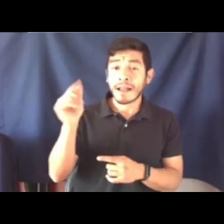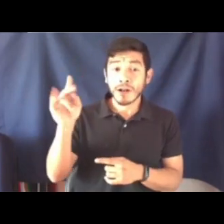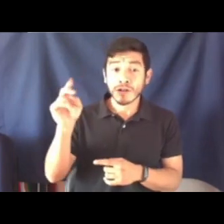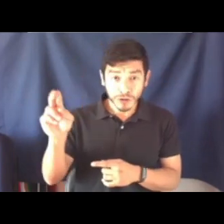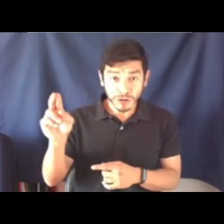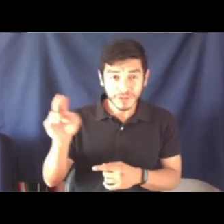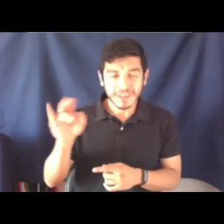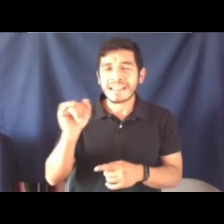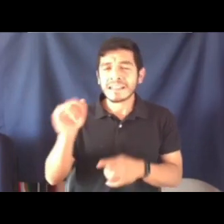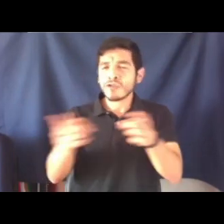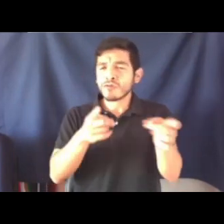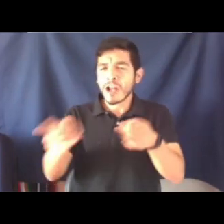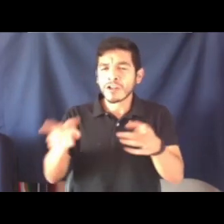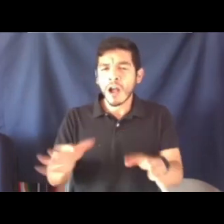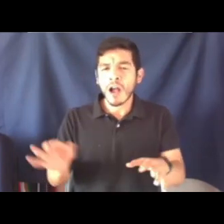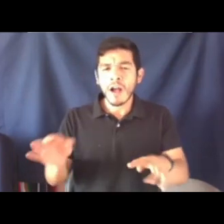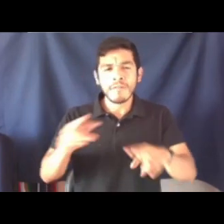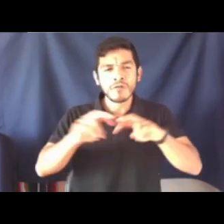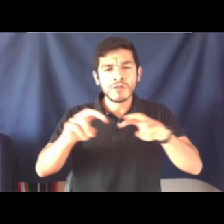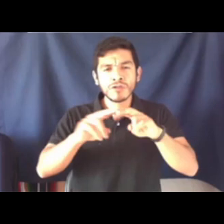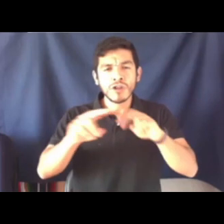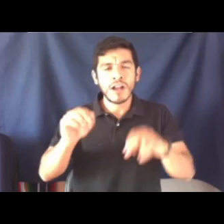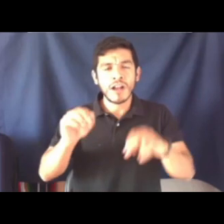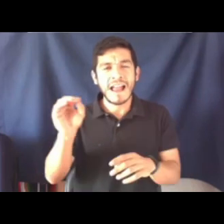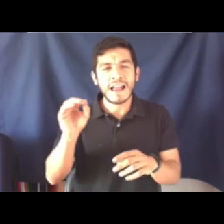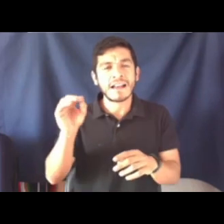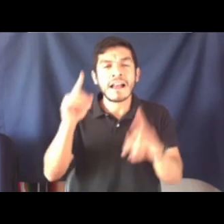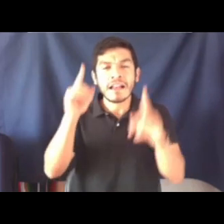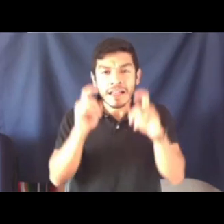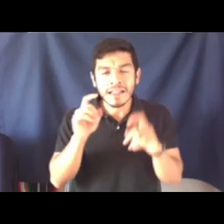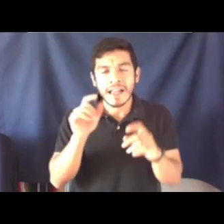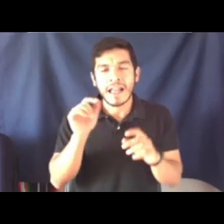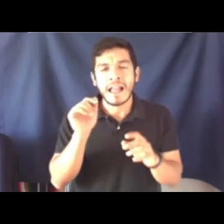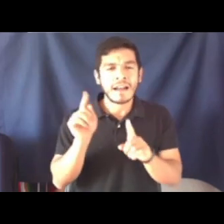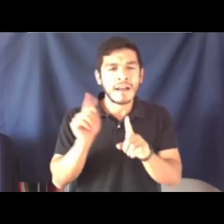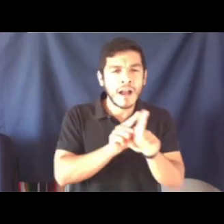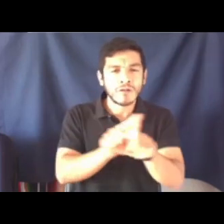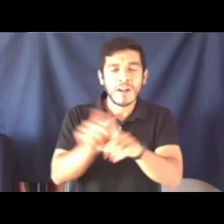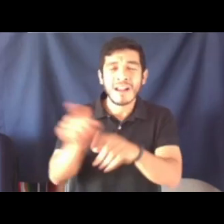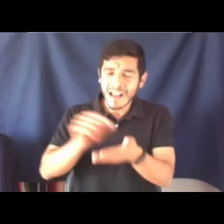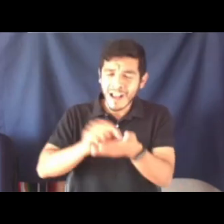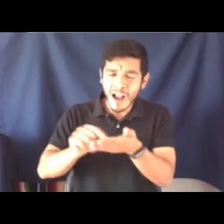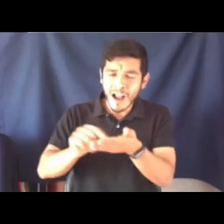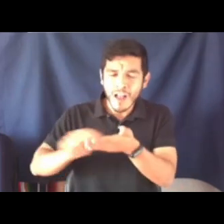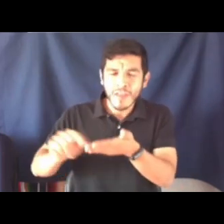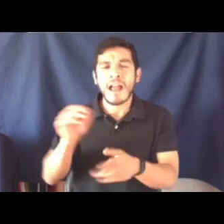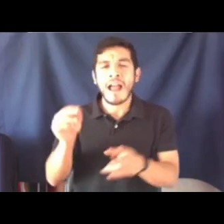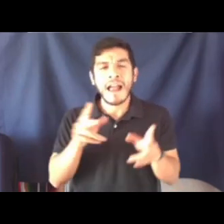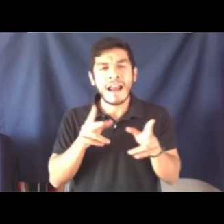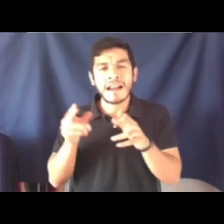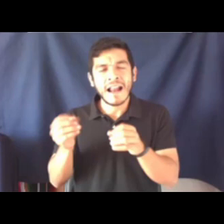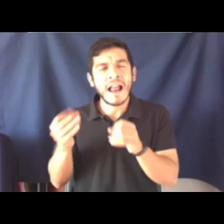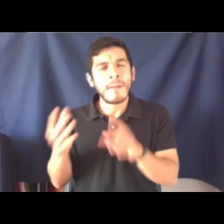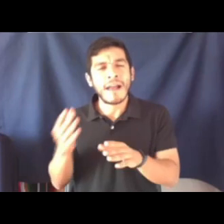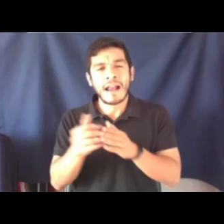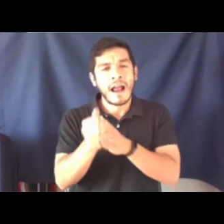So Mike Garringer is the Director of Research and Evaluation at Mentor. He has authored and edited many guidebooks and